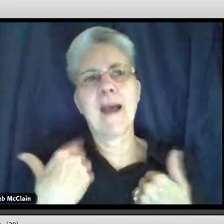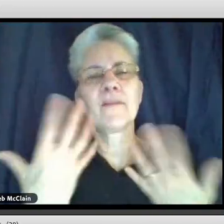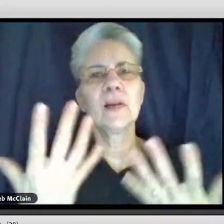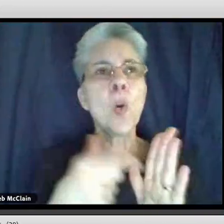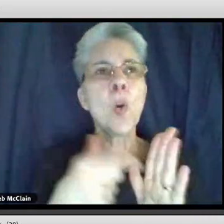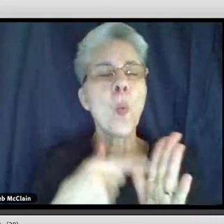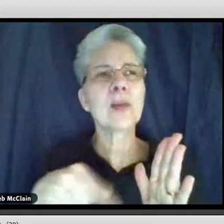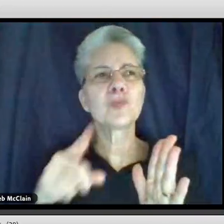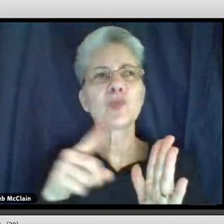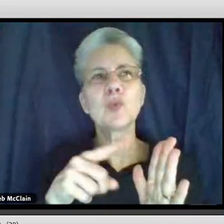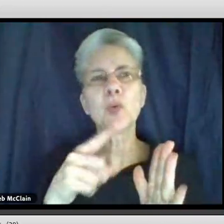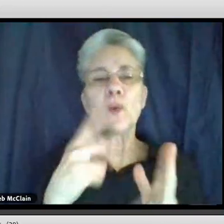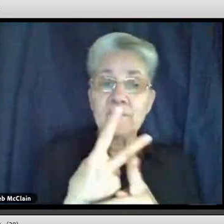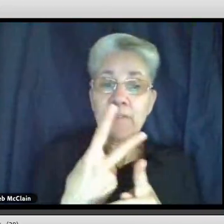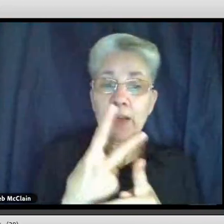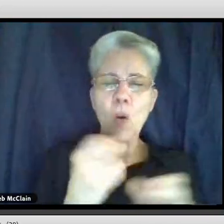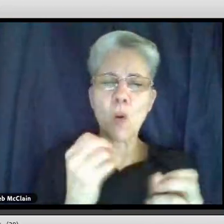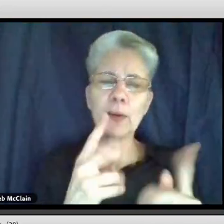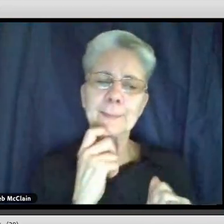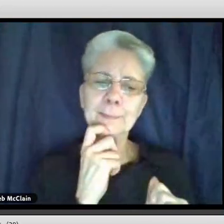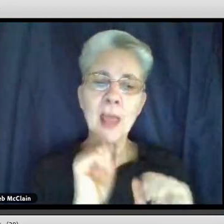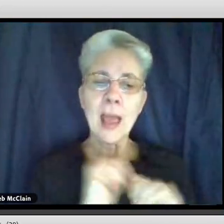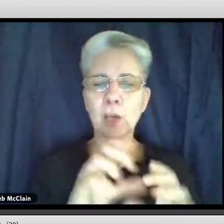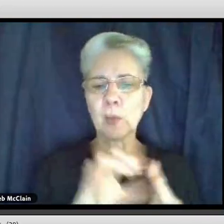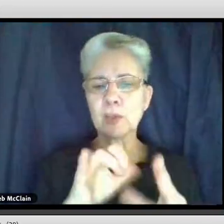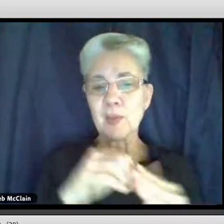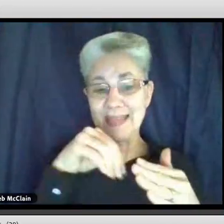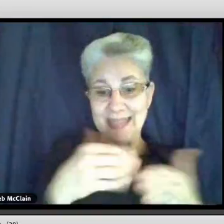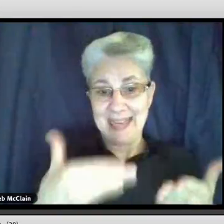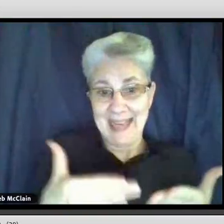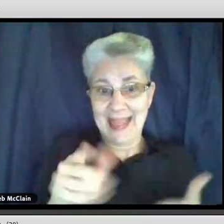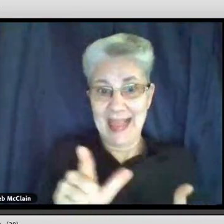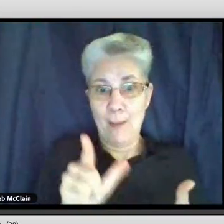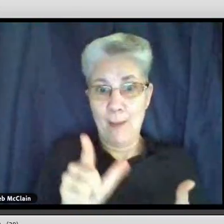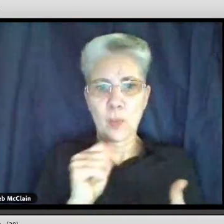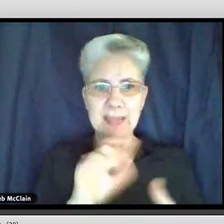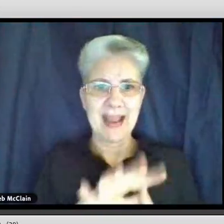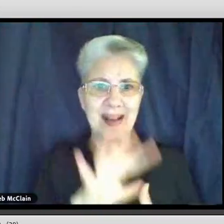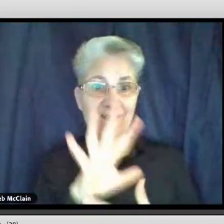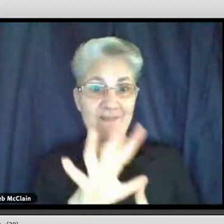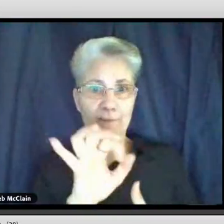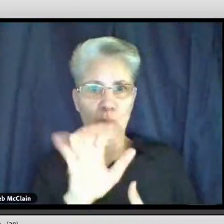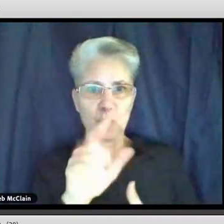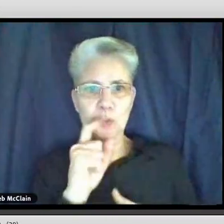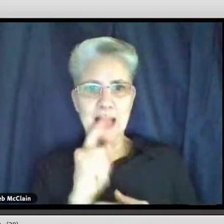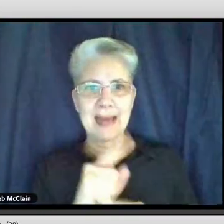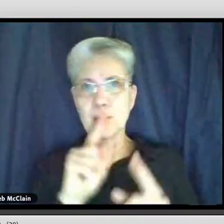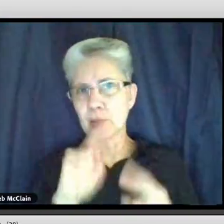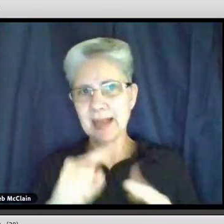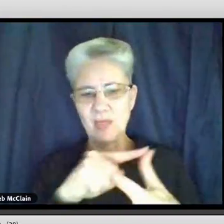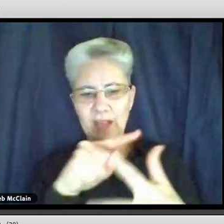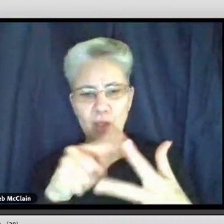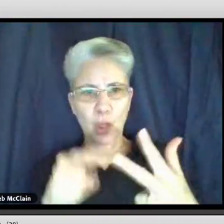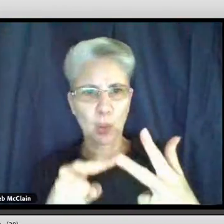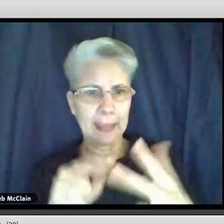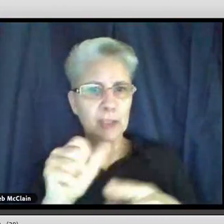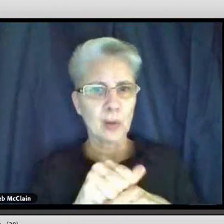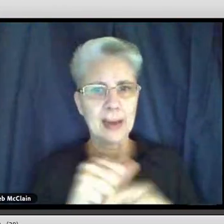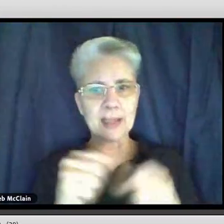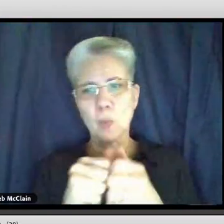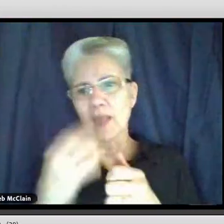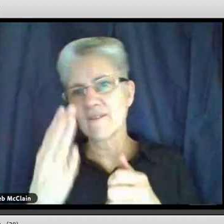you figure out, okay, how do we do this in-house? It's going to take these 5 tools. I'm going to need to attend these 3 trainings. It's going